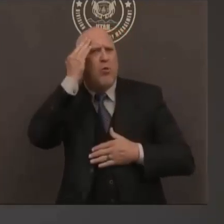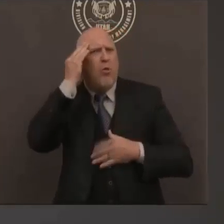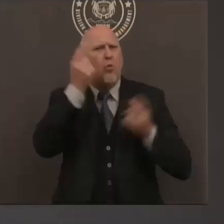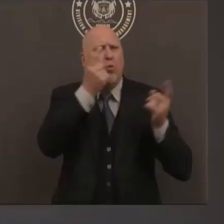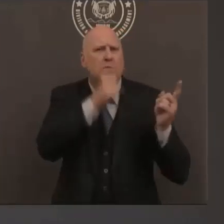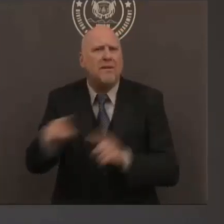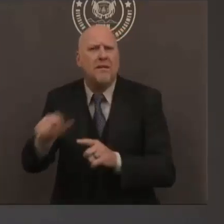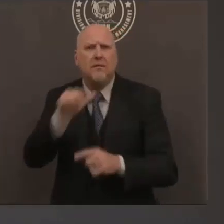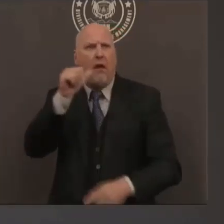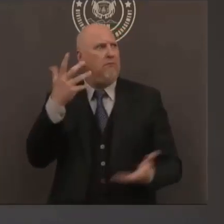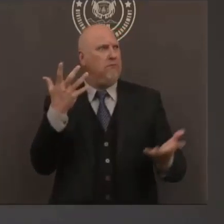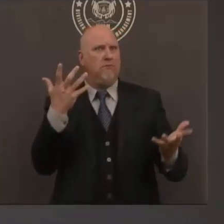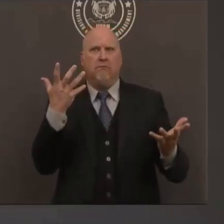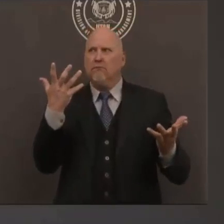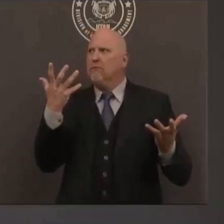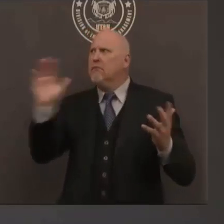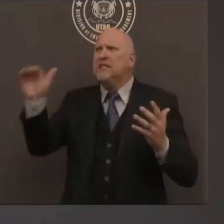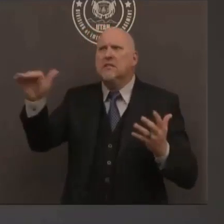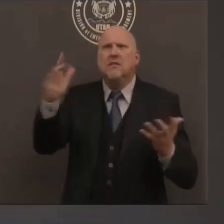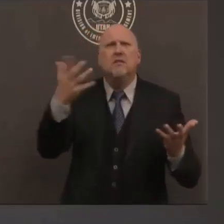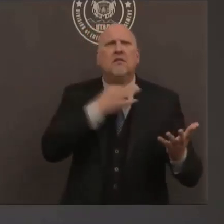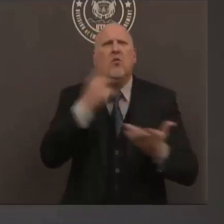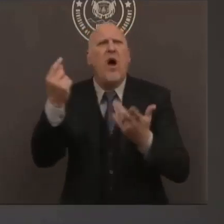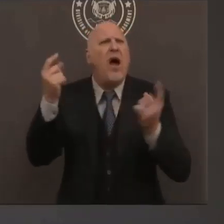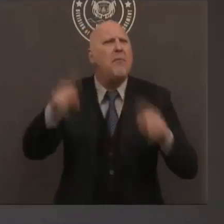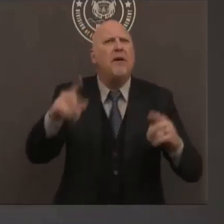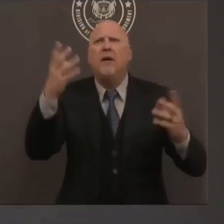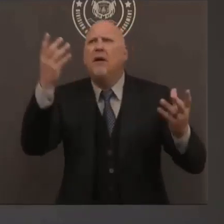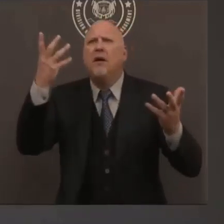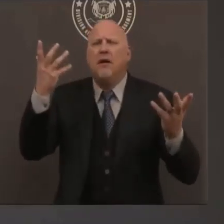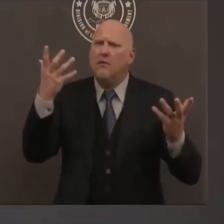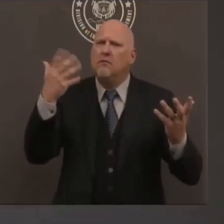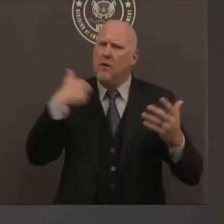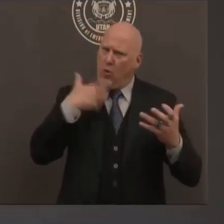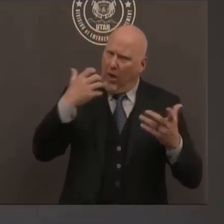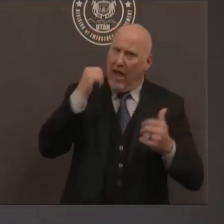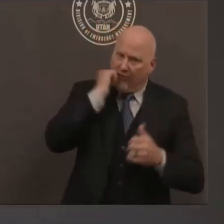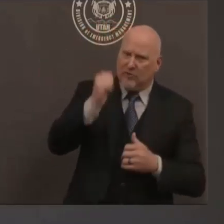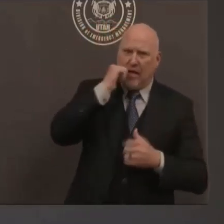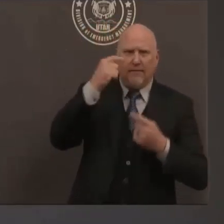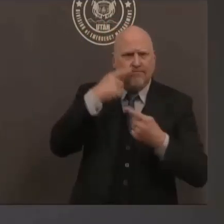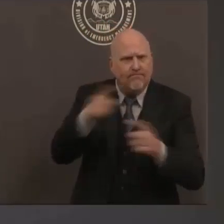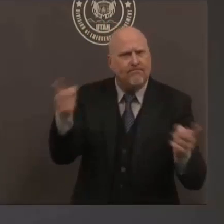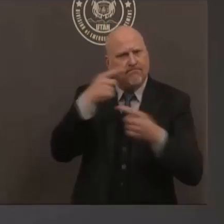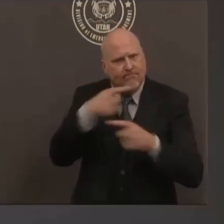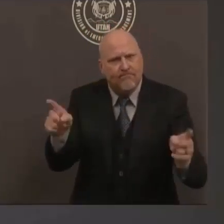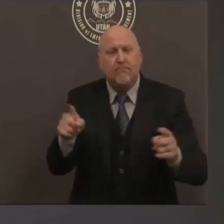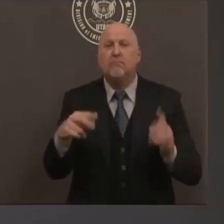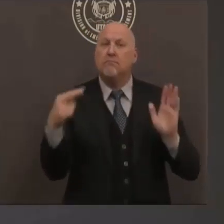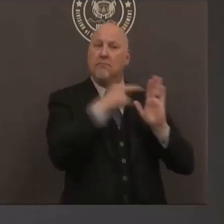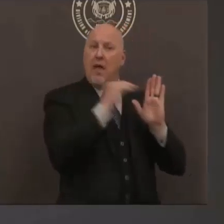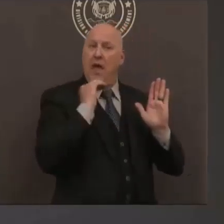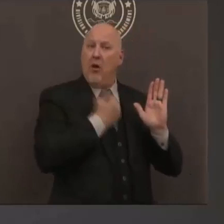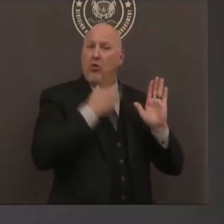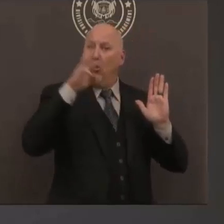every day. You have real information in a timely fashion, which will help you with the latest information of what we're